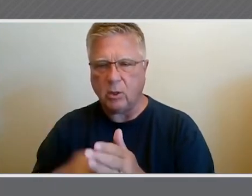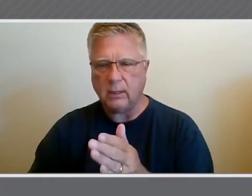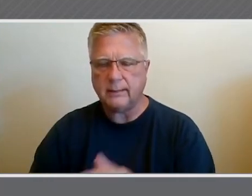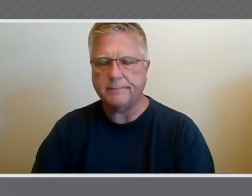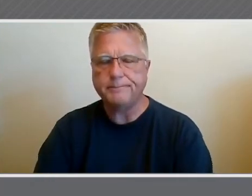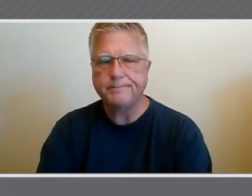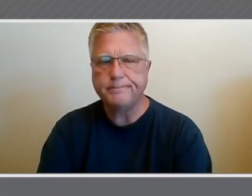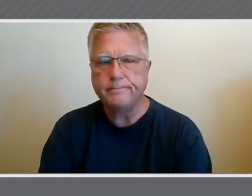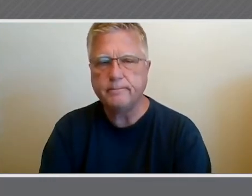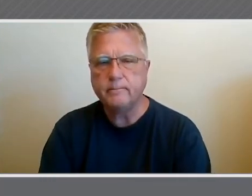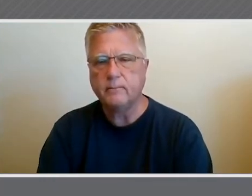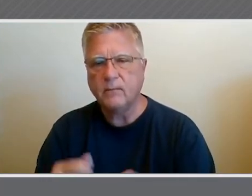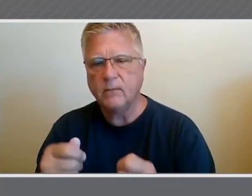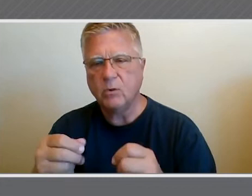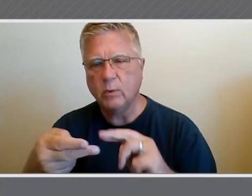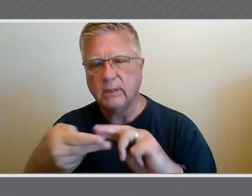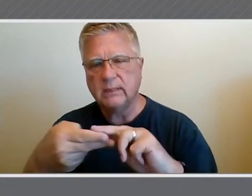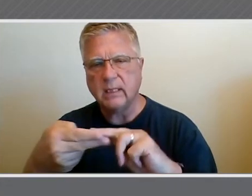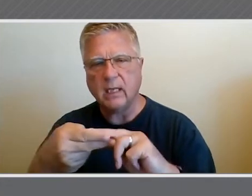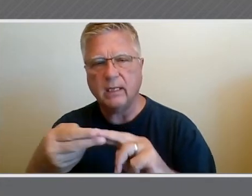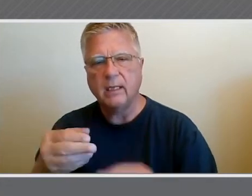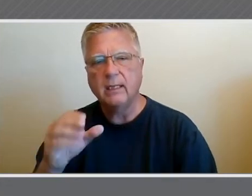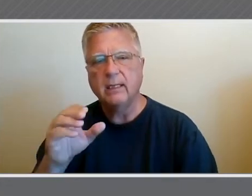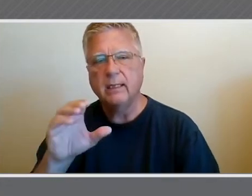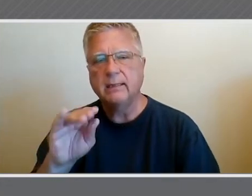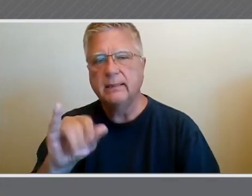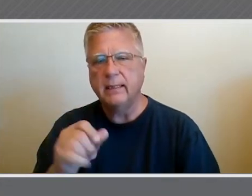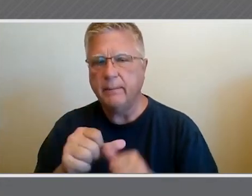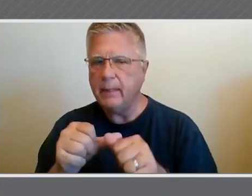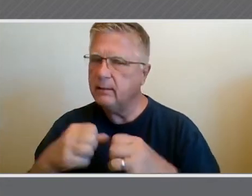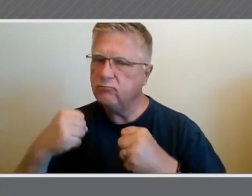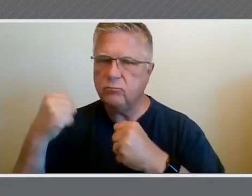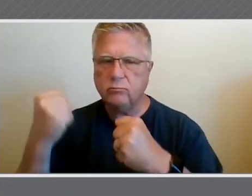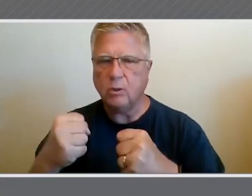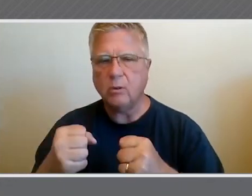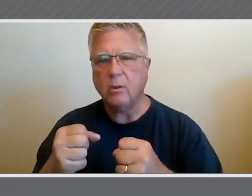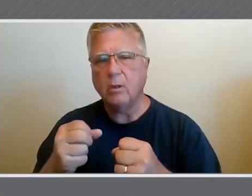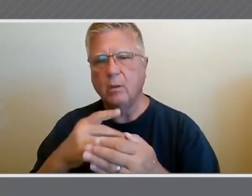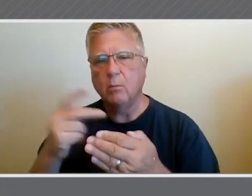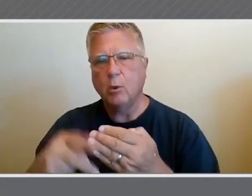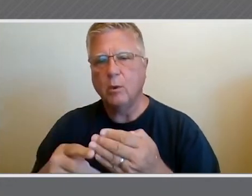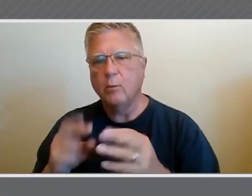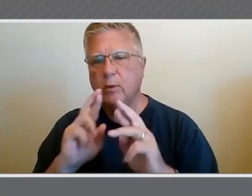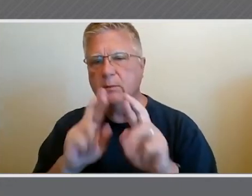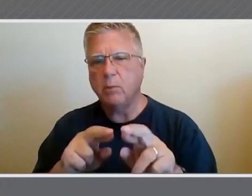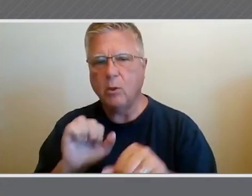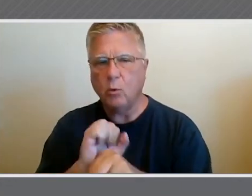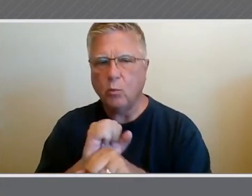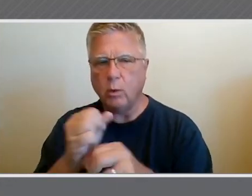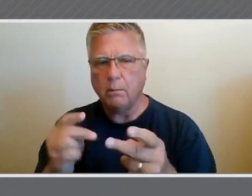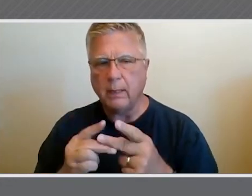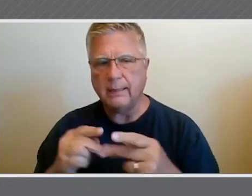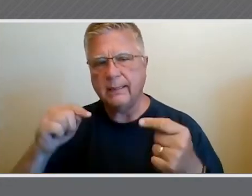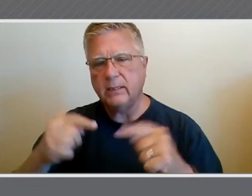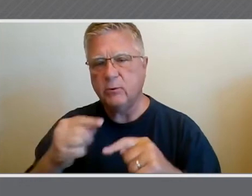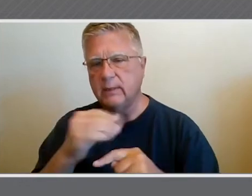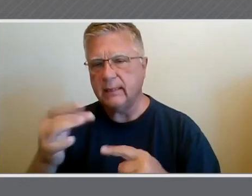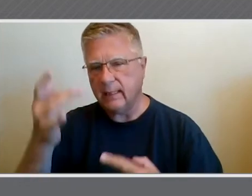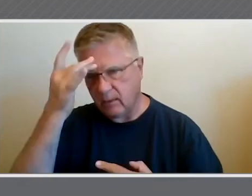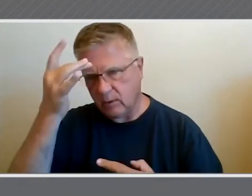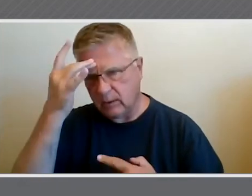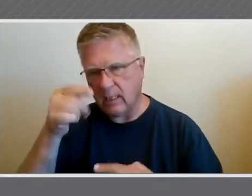Just a quick slide, the city maintains a robust program to respond to workplace injuries and illnesses. That's our workers' compensation